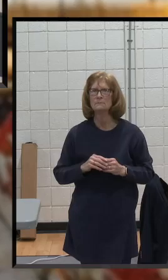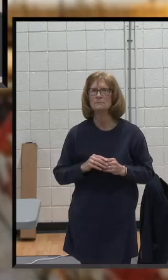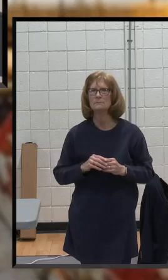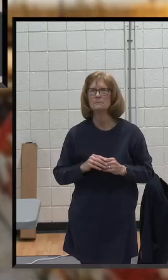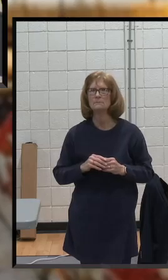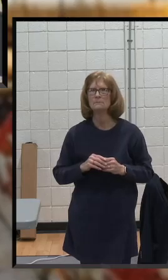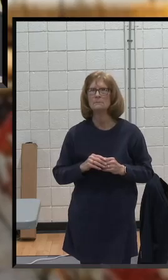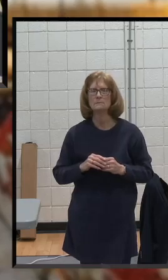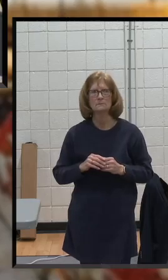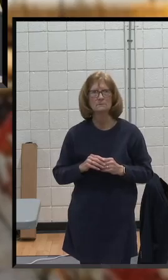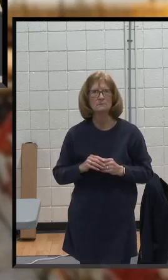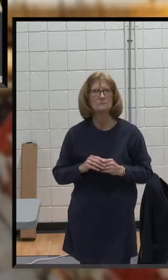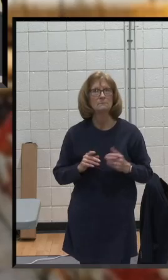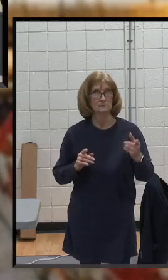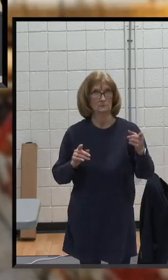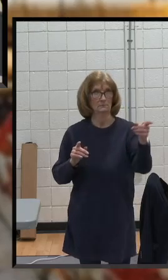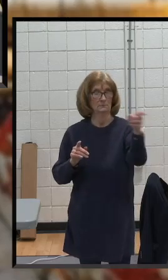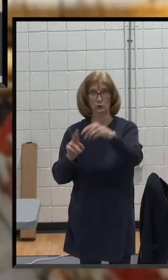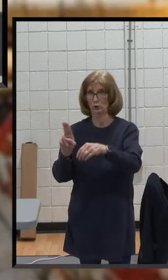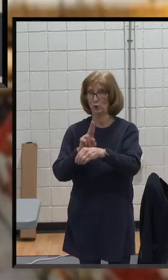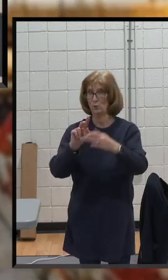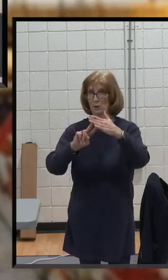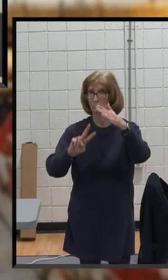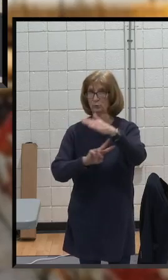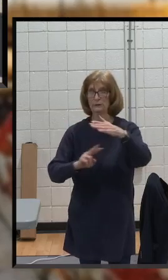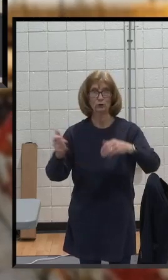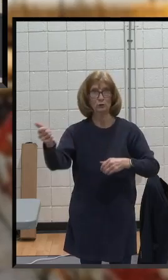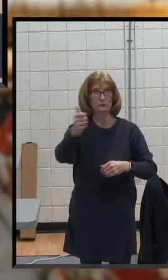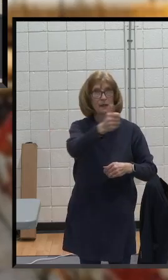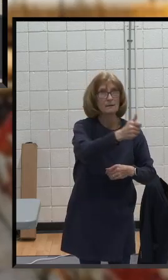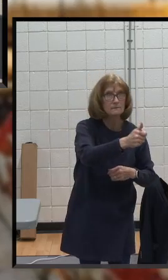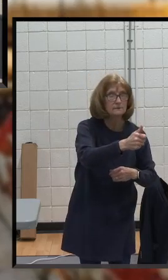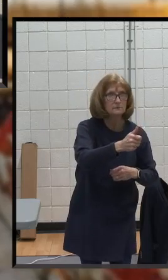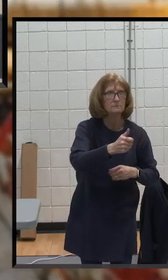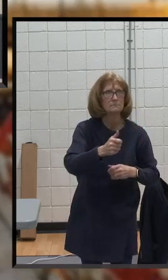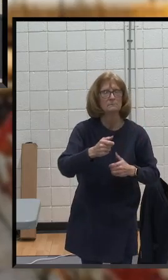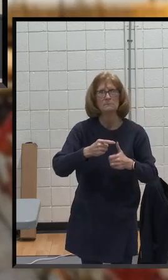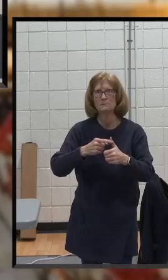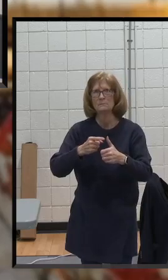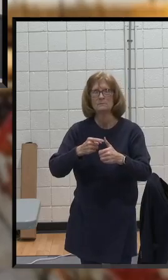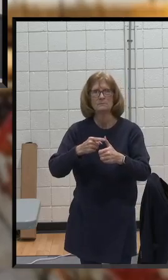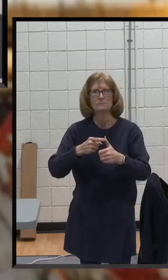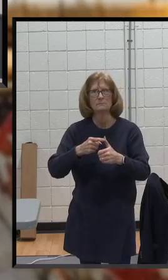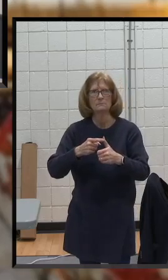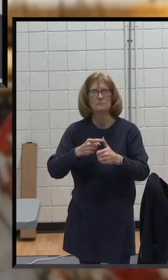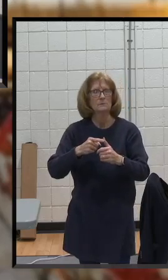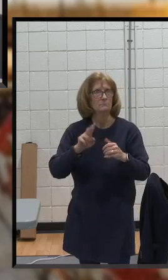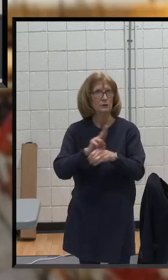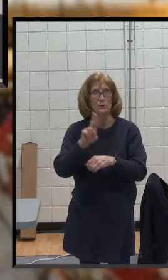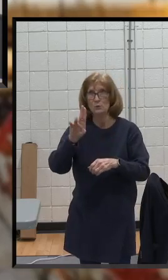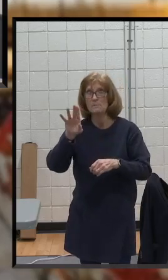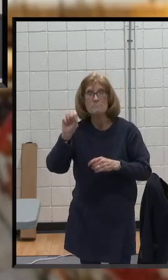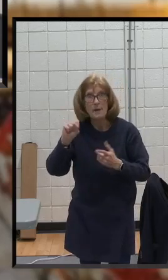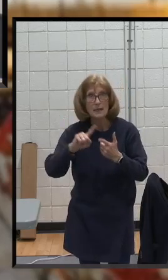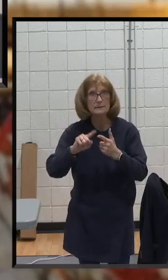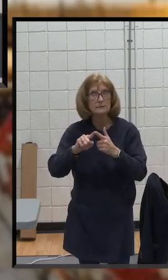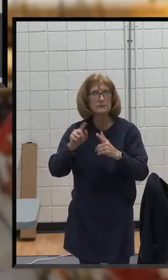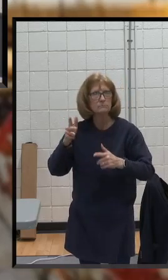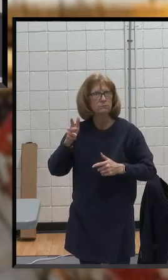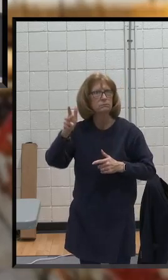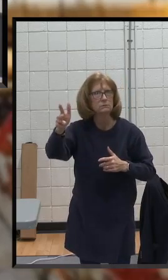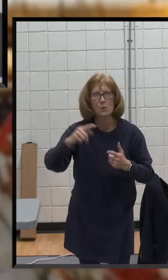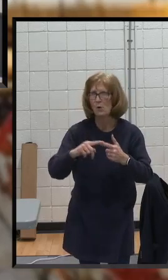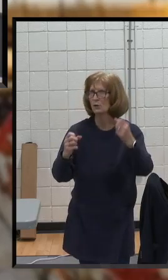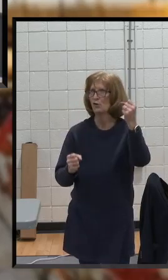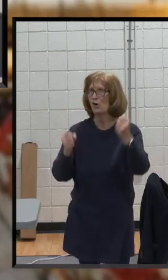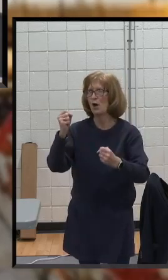everyone crosses the bridge today, and if there's specific bus routes that you guys rely on. So